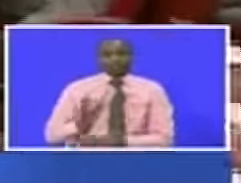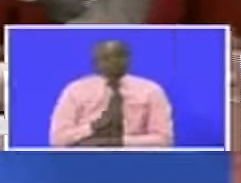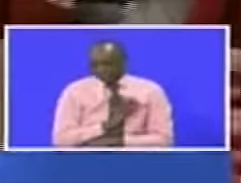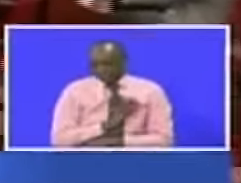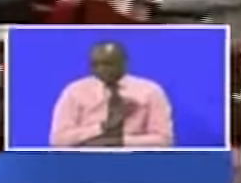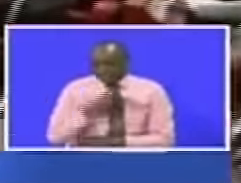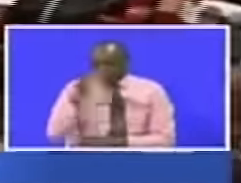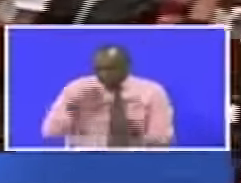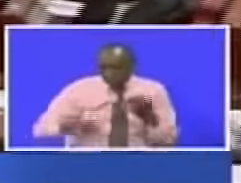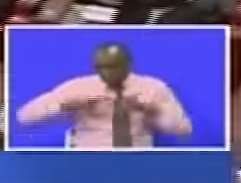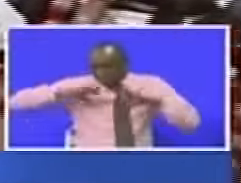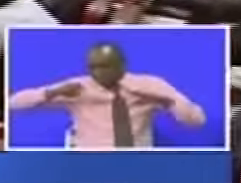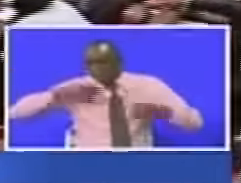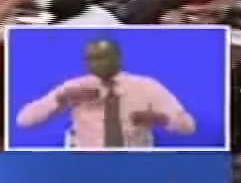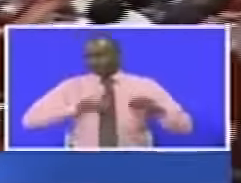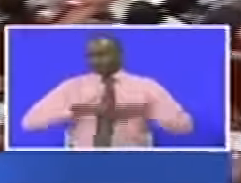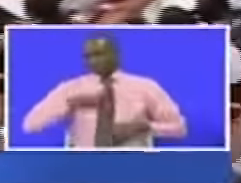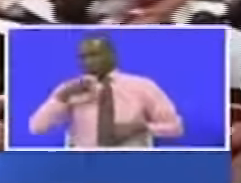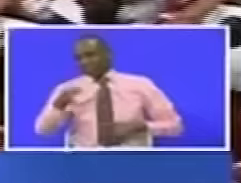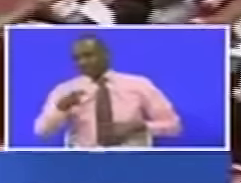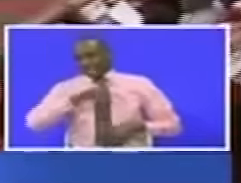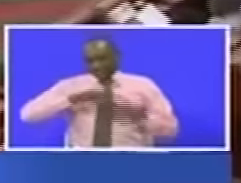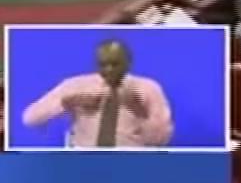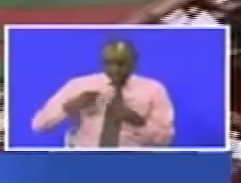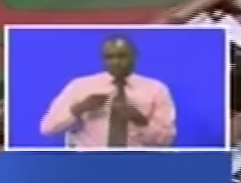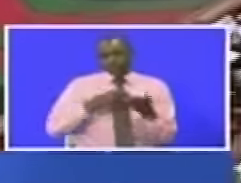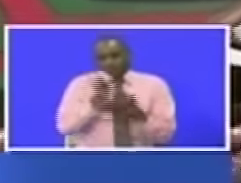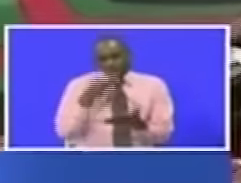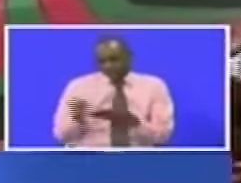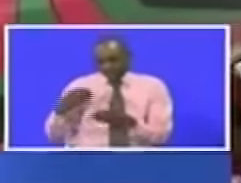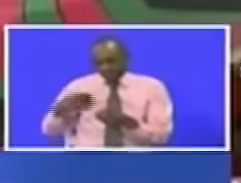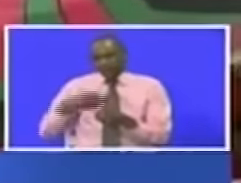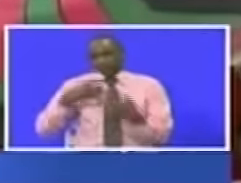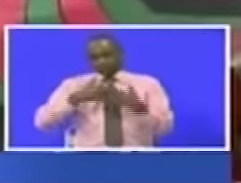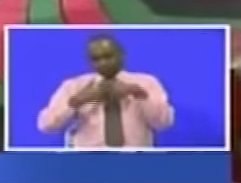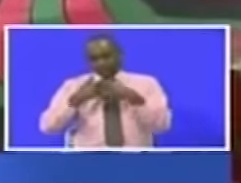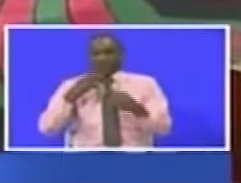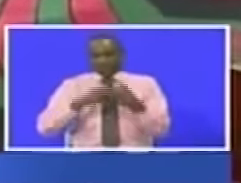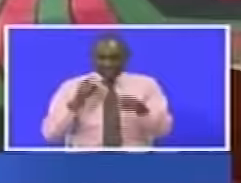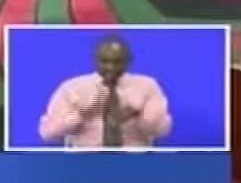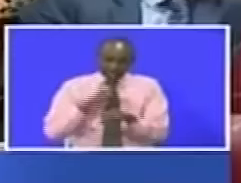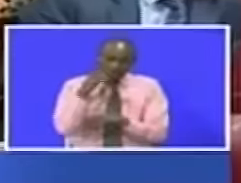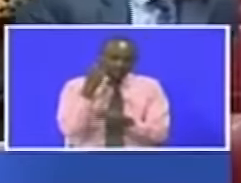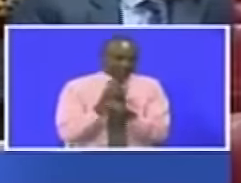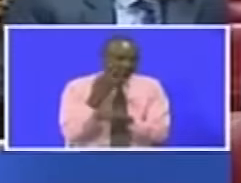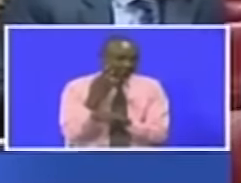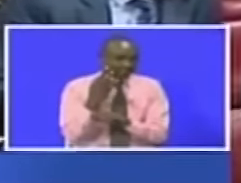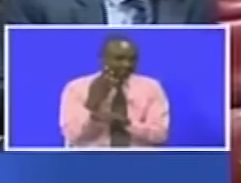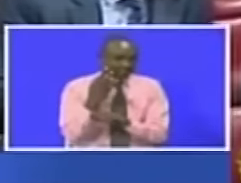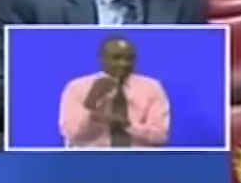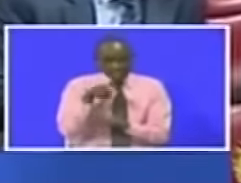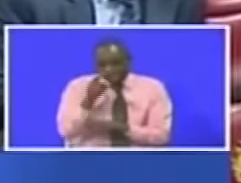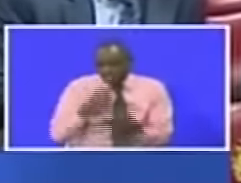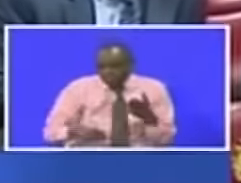is probing graft allegations relating to the procurement of electoral material in 2013. The allegations